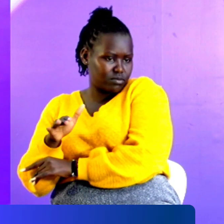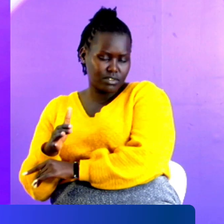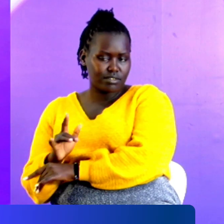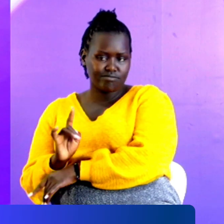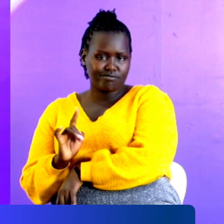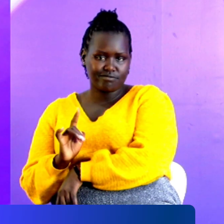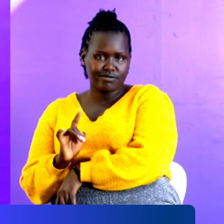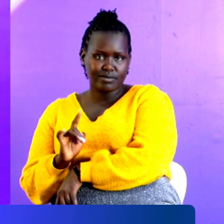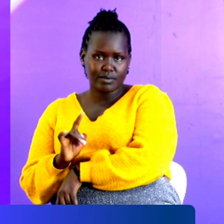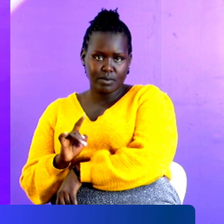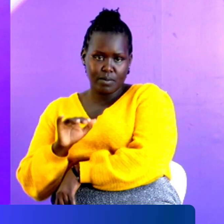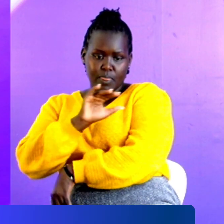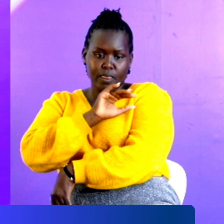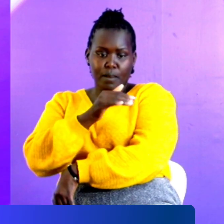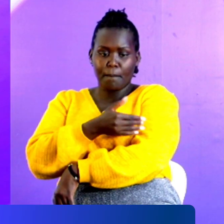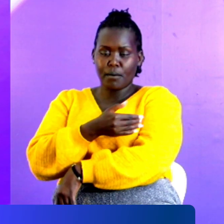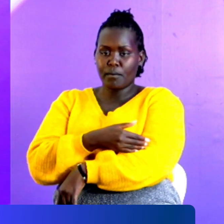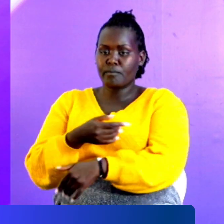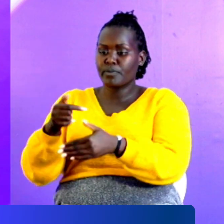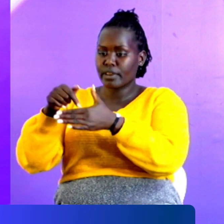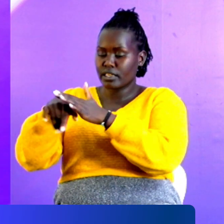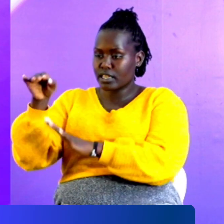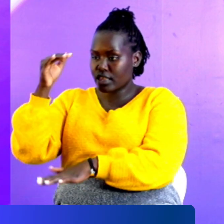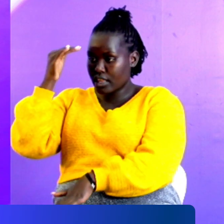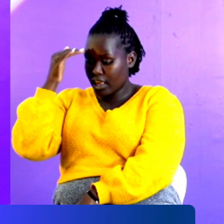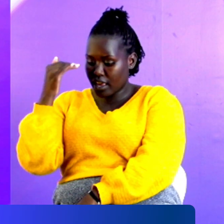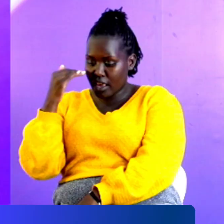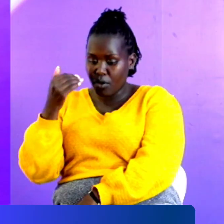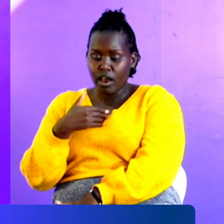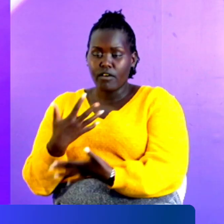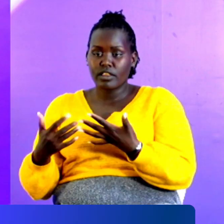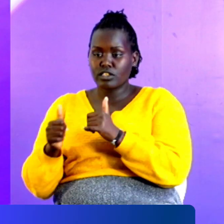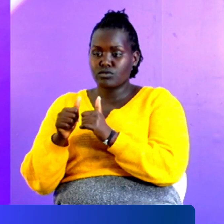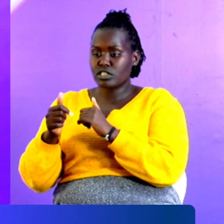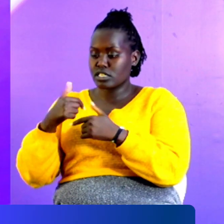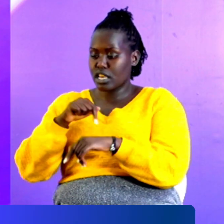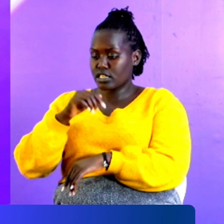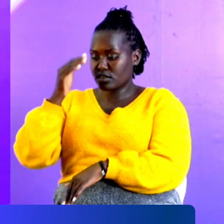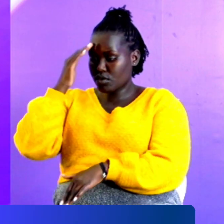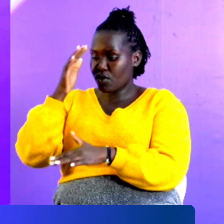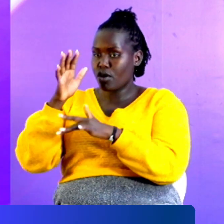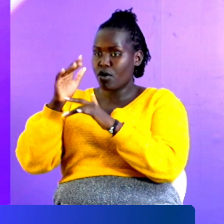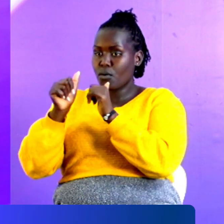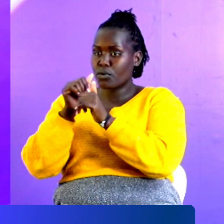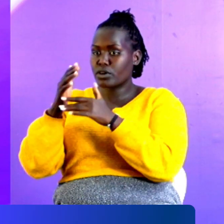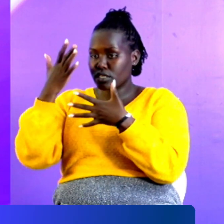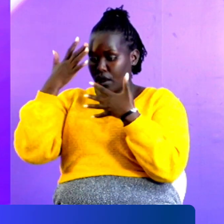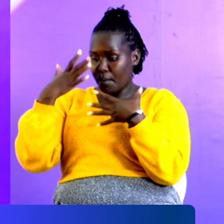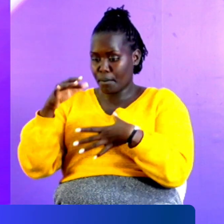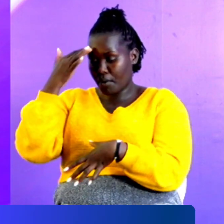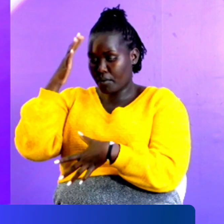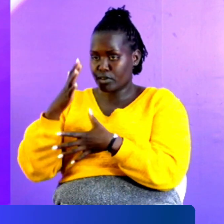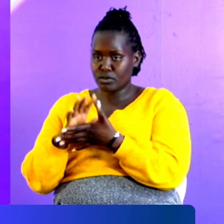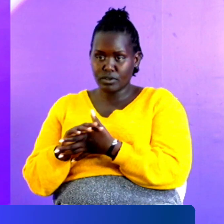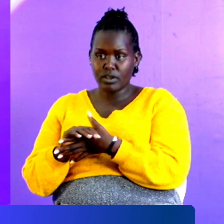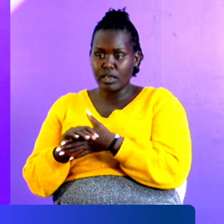Yeah. Power got into his head. There are things that we know that people do not know. Yeah. And that is what took it away. Because within no time, Yeah. myself,